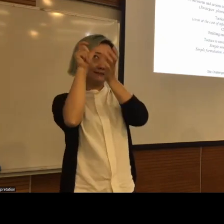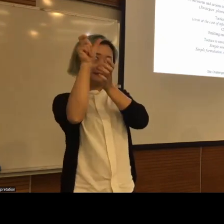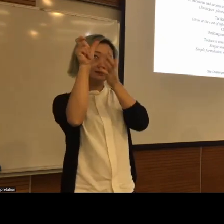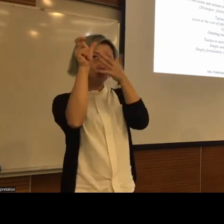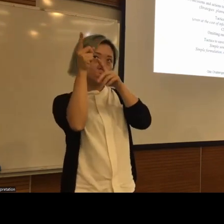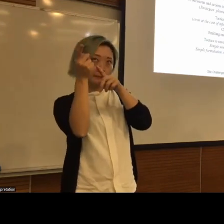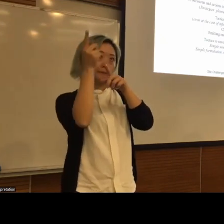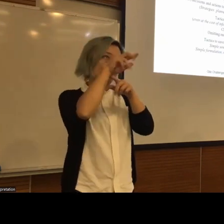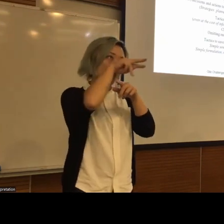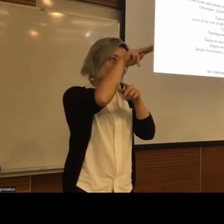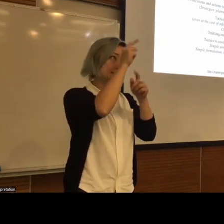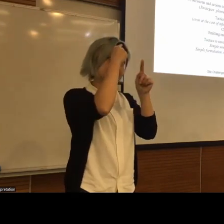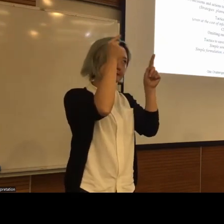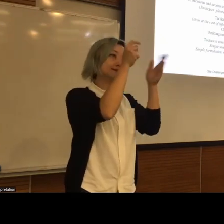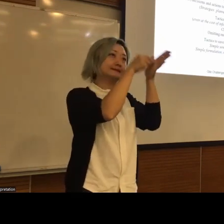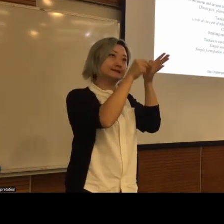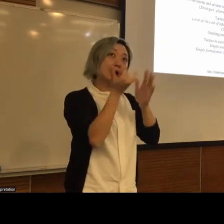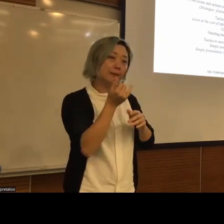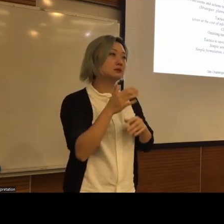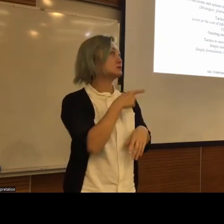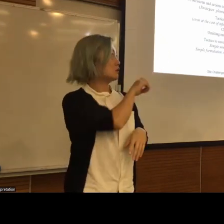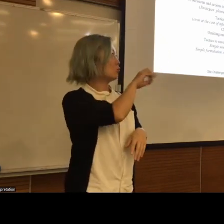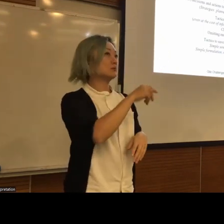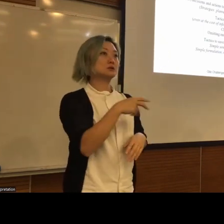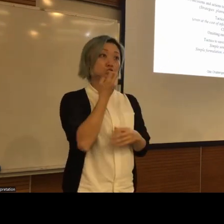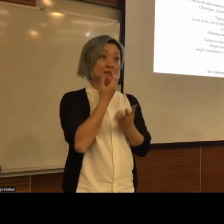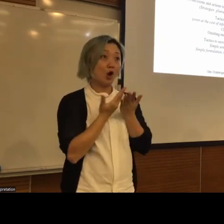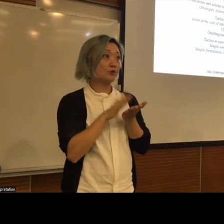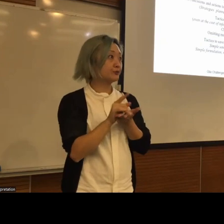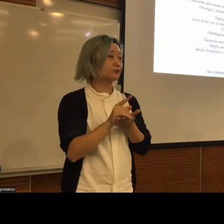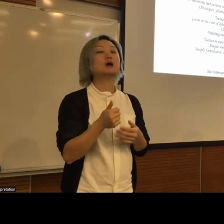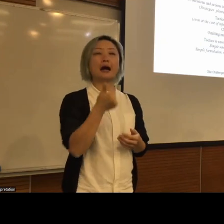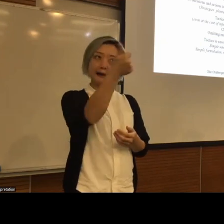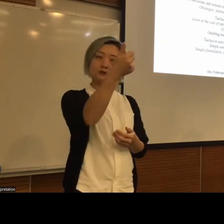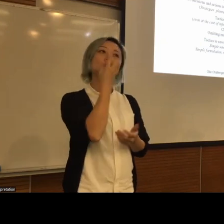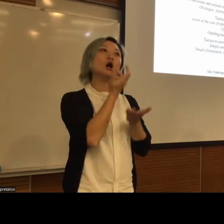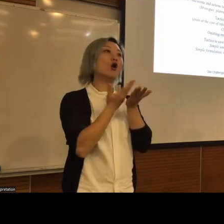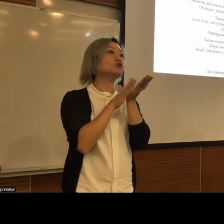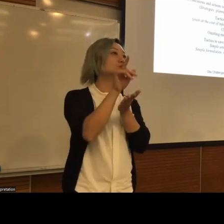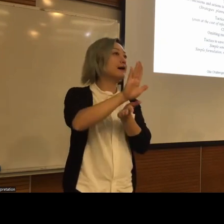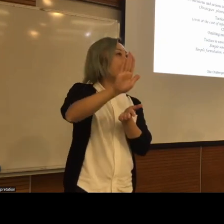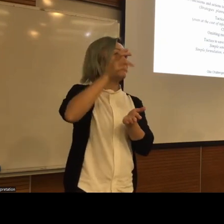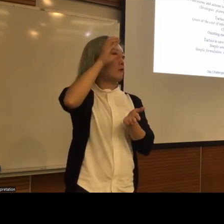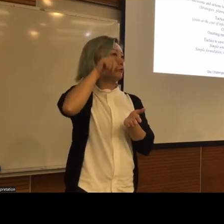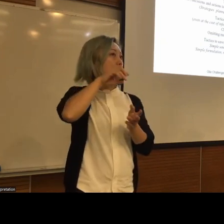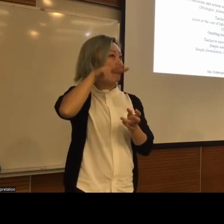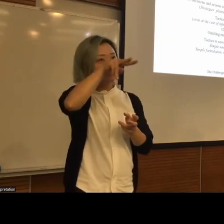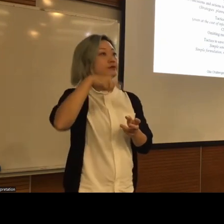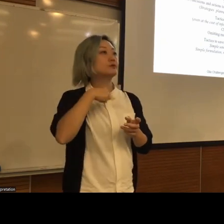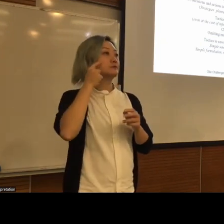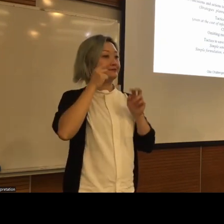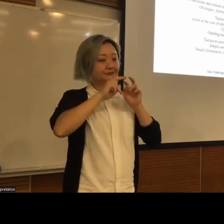linguistic or is it conceptual? No, I don't think it's purely linguistic. It's certainly not purely linguistic. But the claim